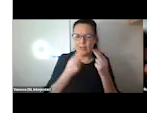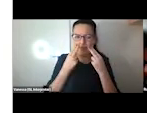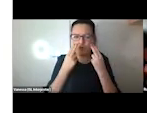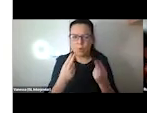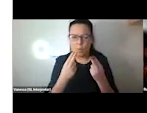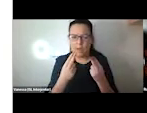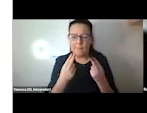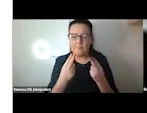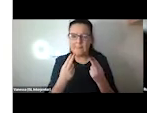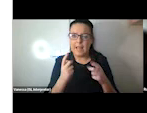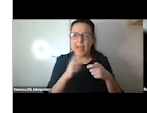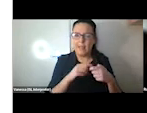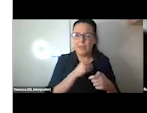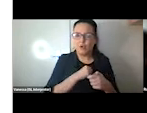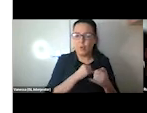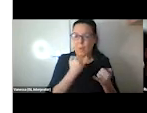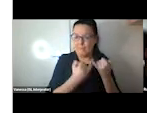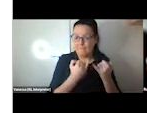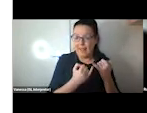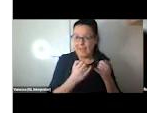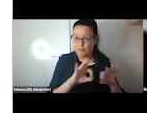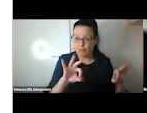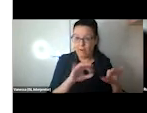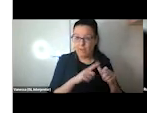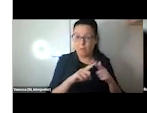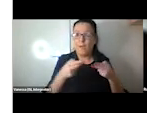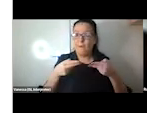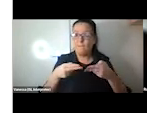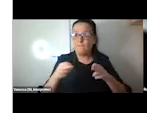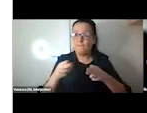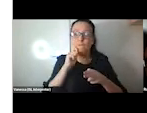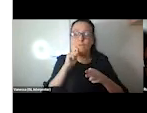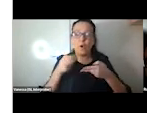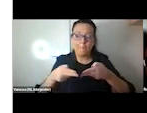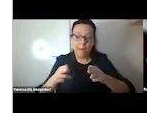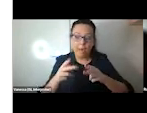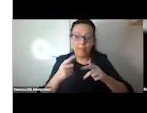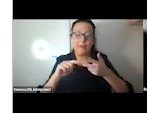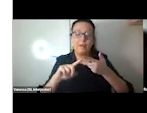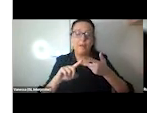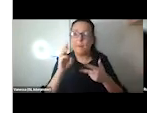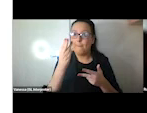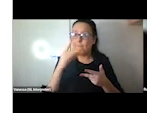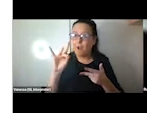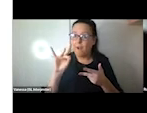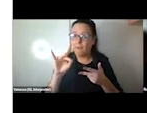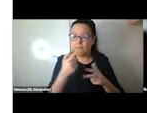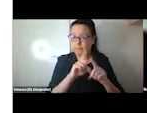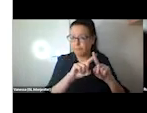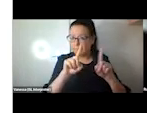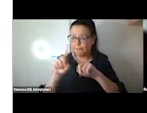relation to items like playgrounds or footpaths or bus stops or parks to be accessible? So I just wanted to highlight to